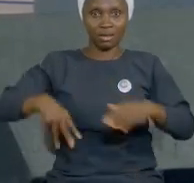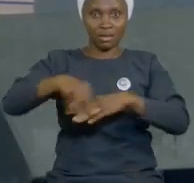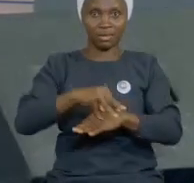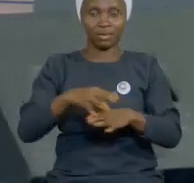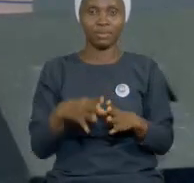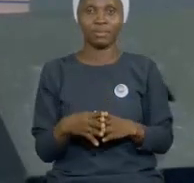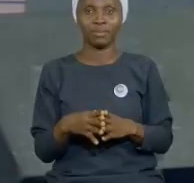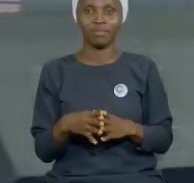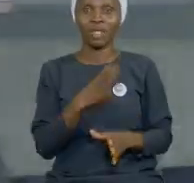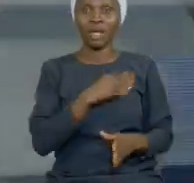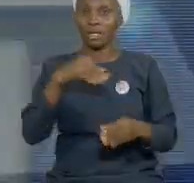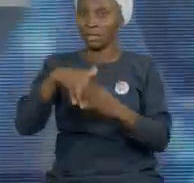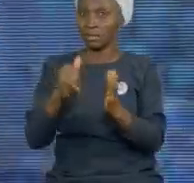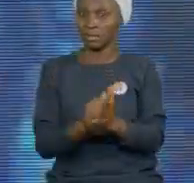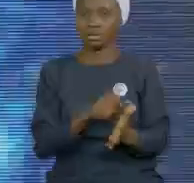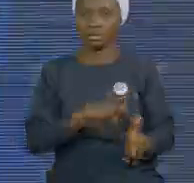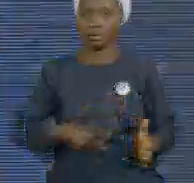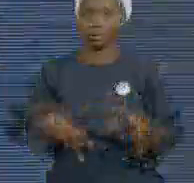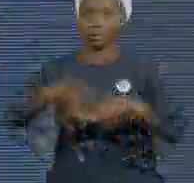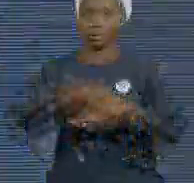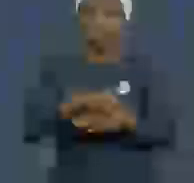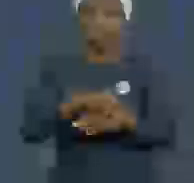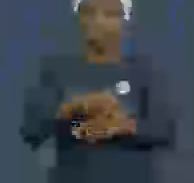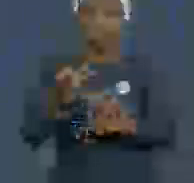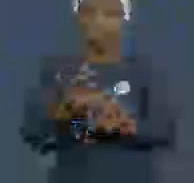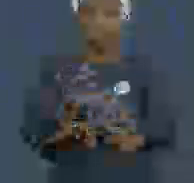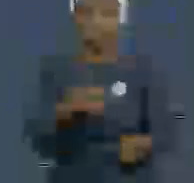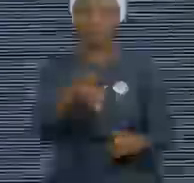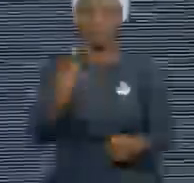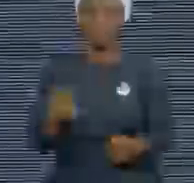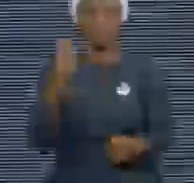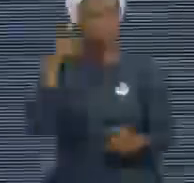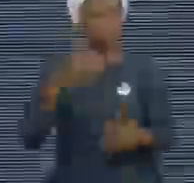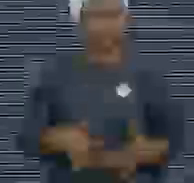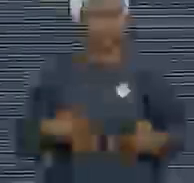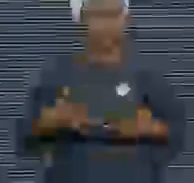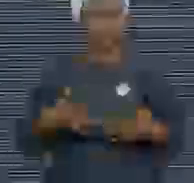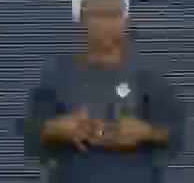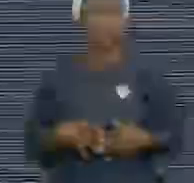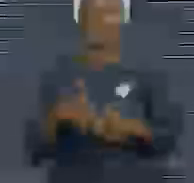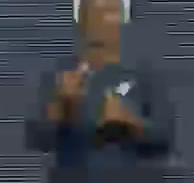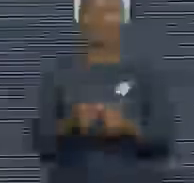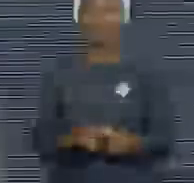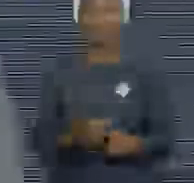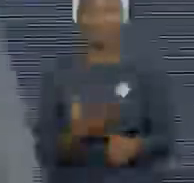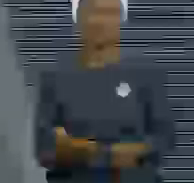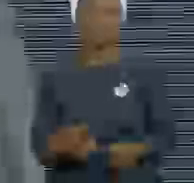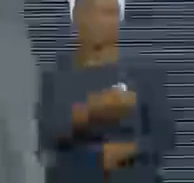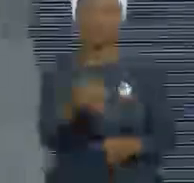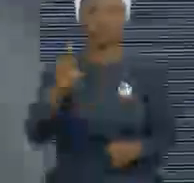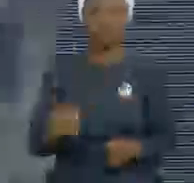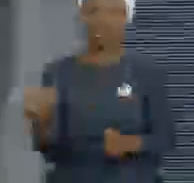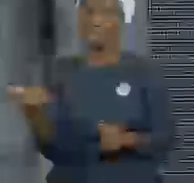And in that kingdom, everything you need for life, everything you need